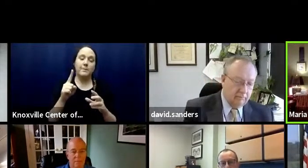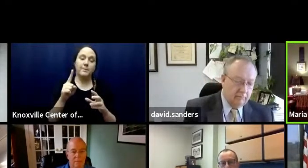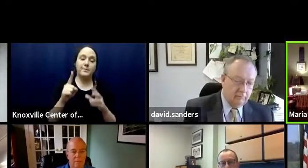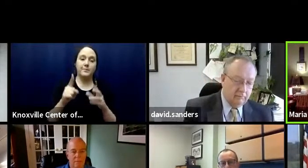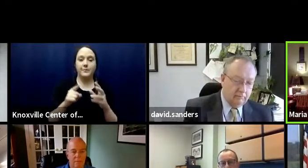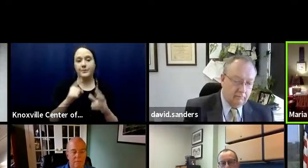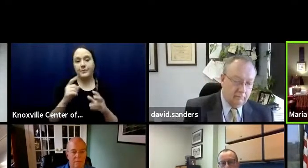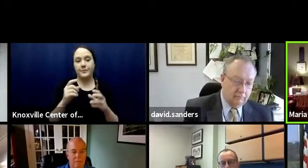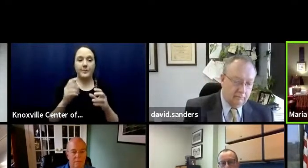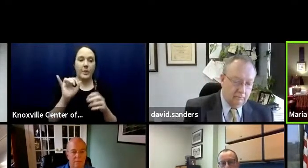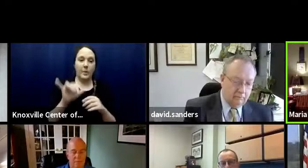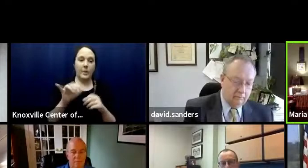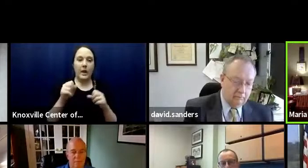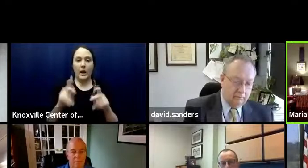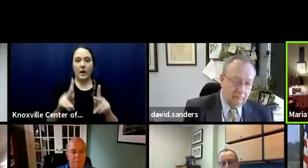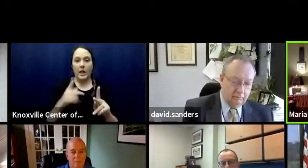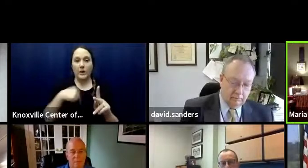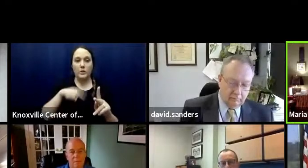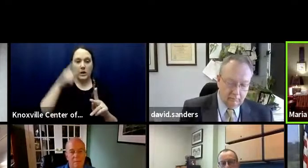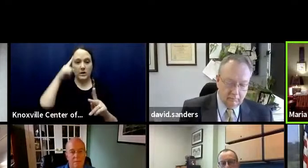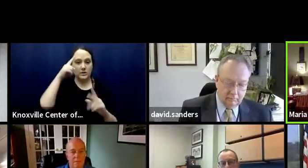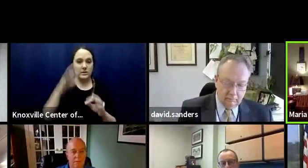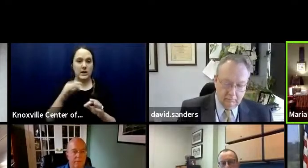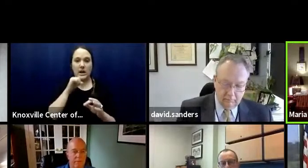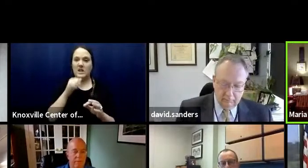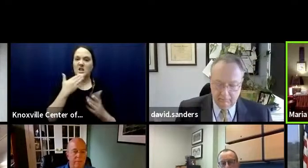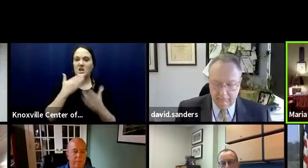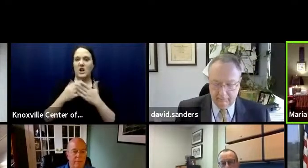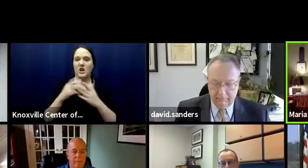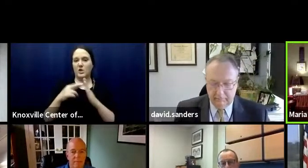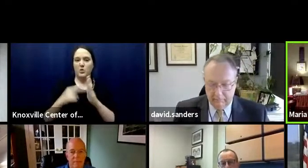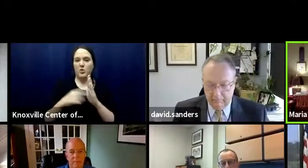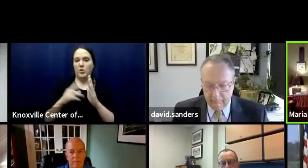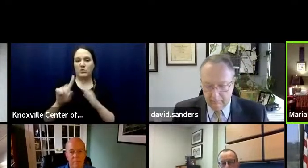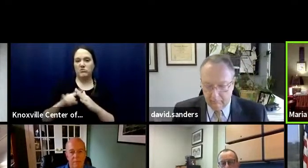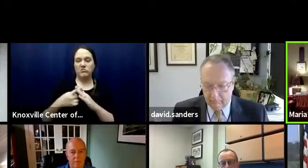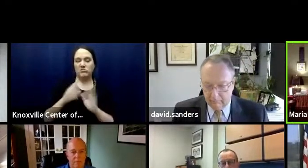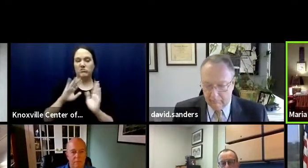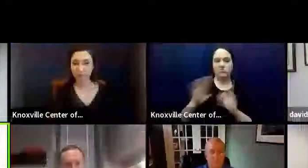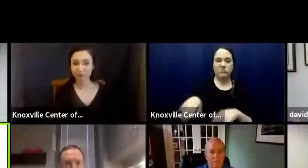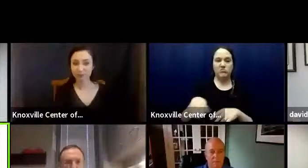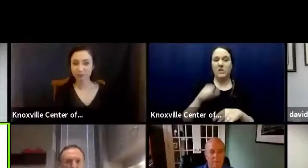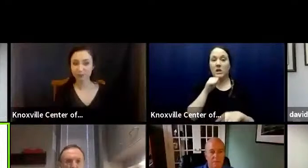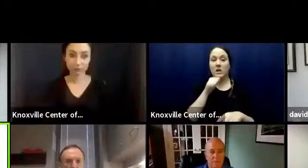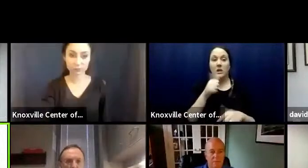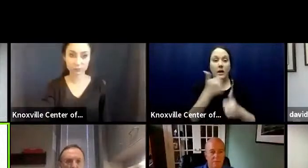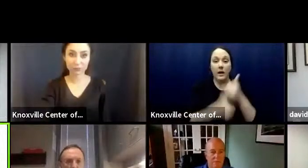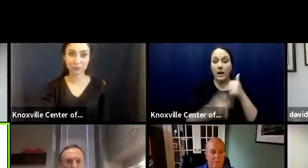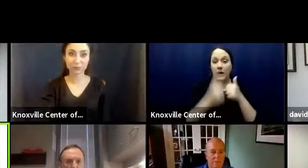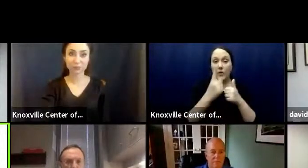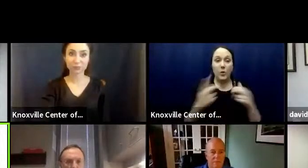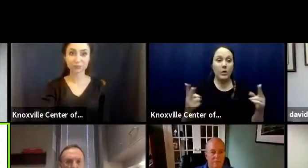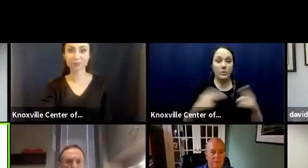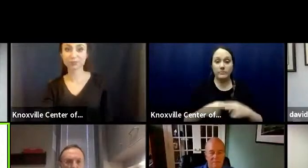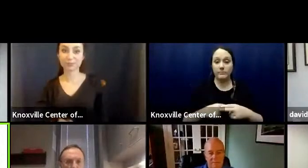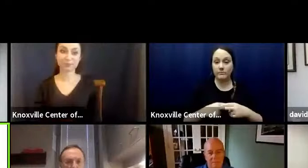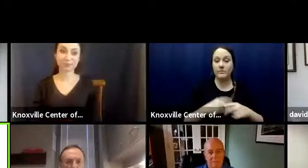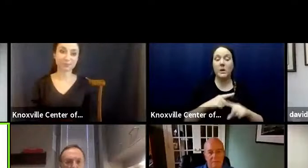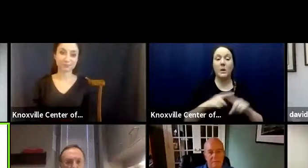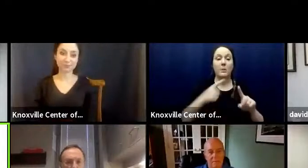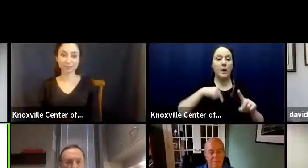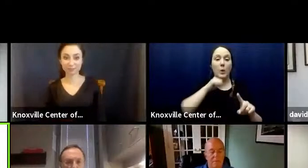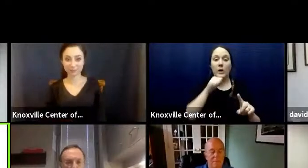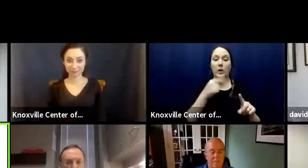allows us to decide it wasn't a good rule to begin with. I mean, not everyone wears their seatbelts, but we don't